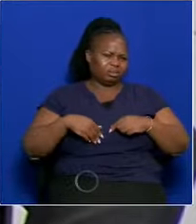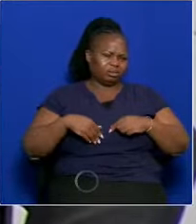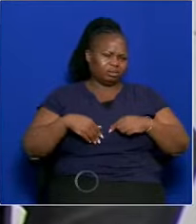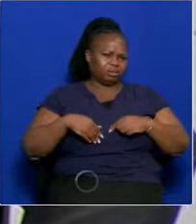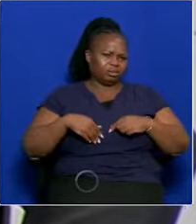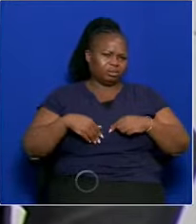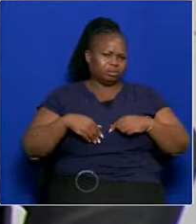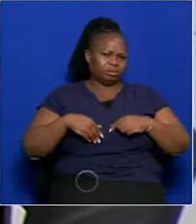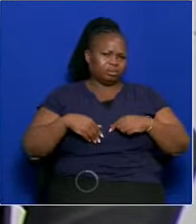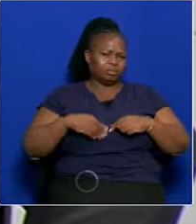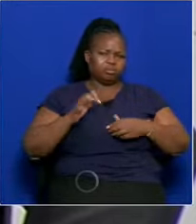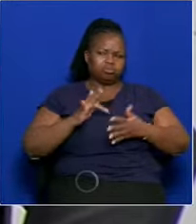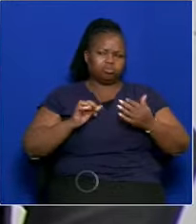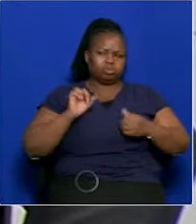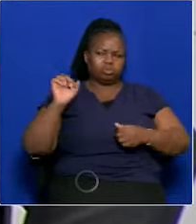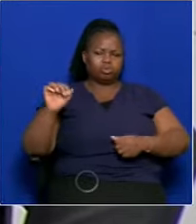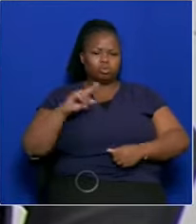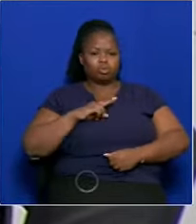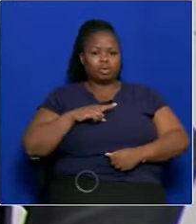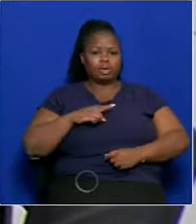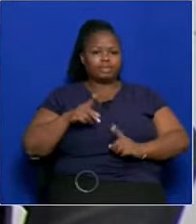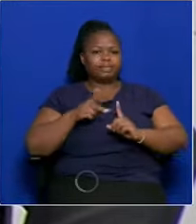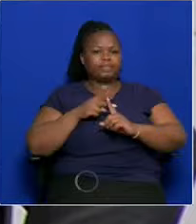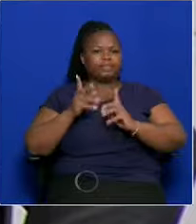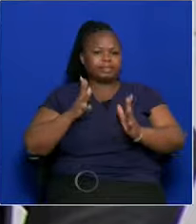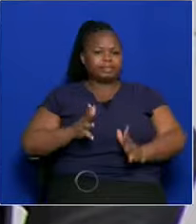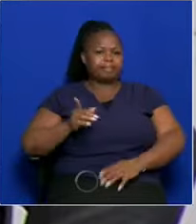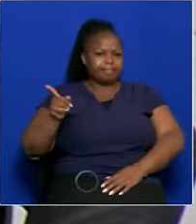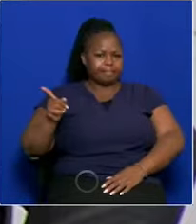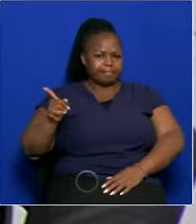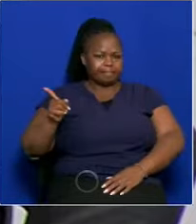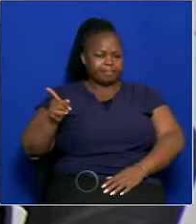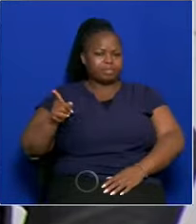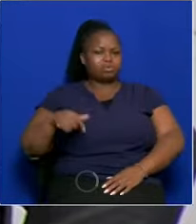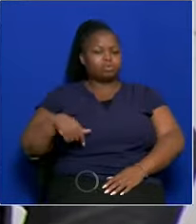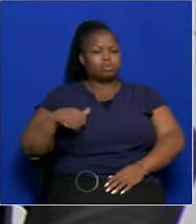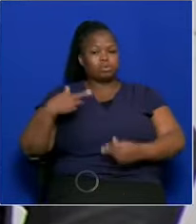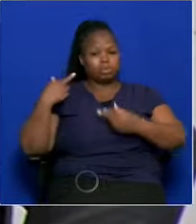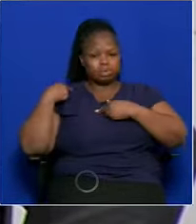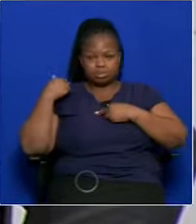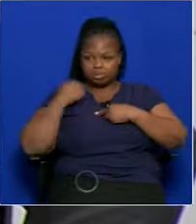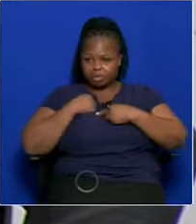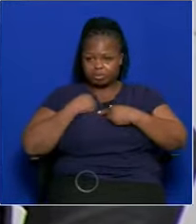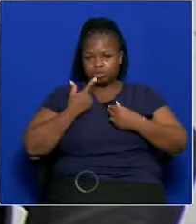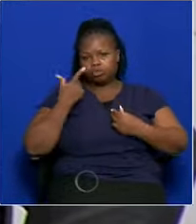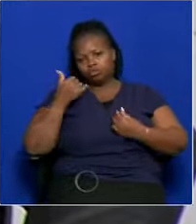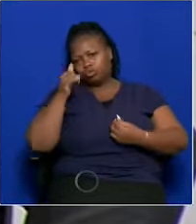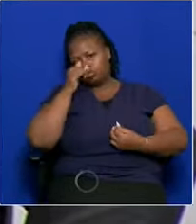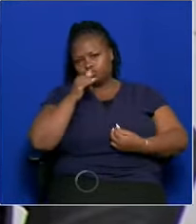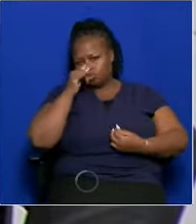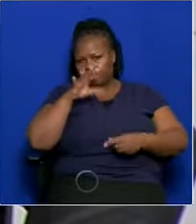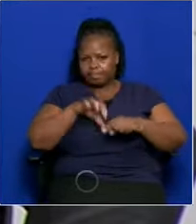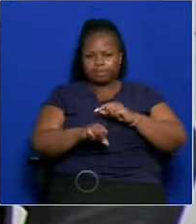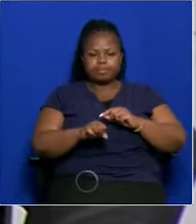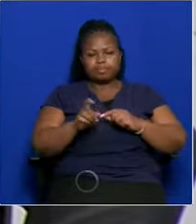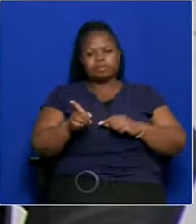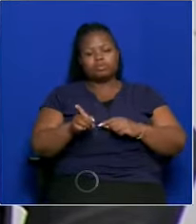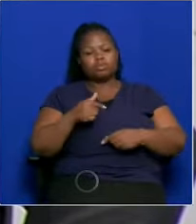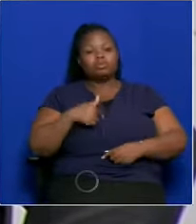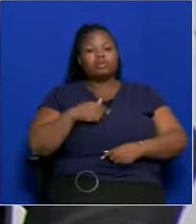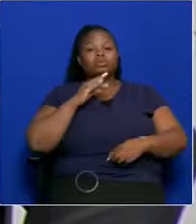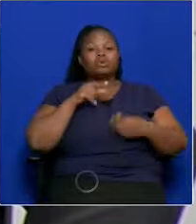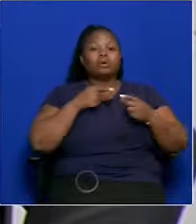whereby he's a victim, and it's my job to deal with crime. But I was referring to the instance